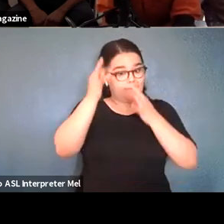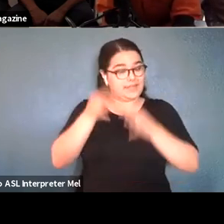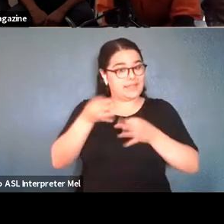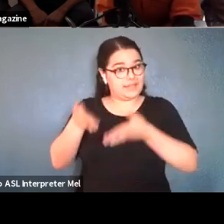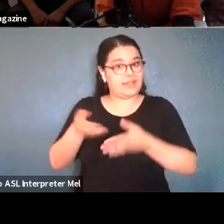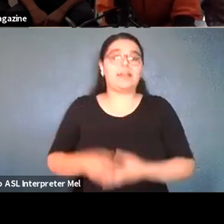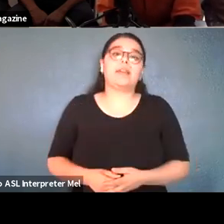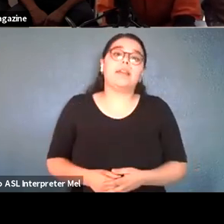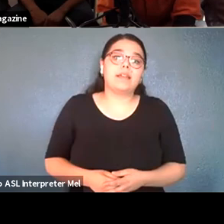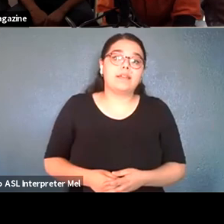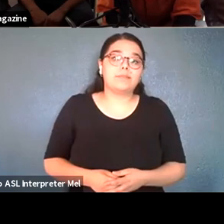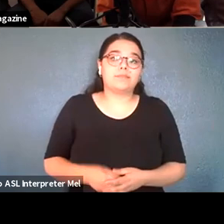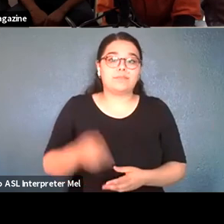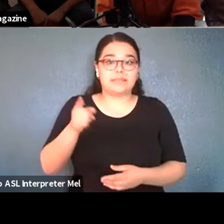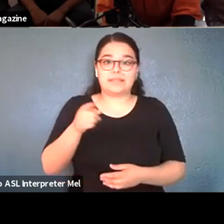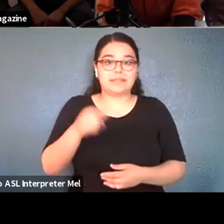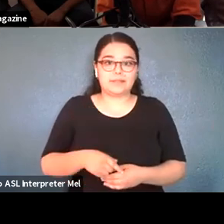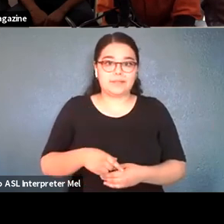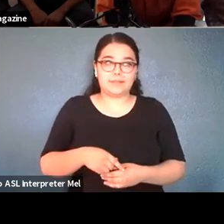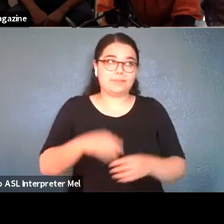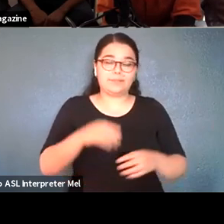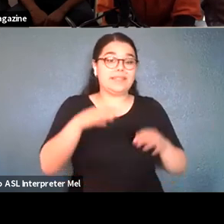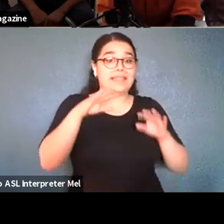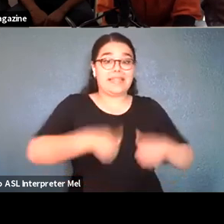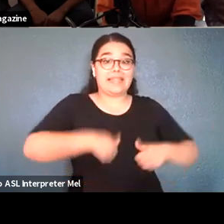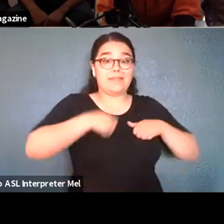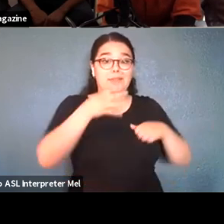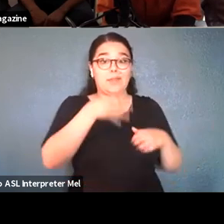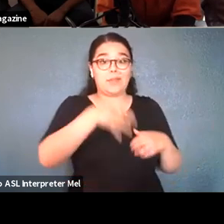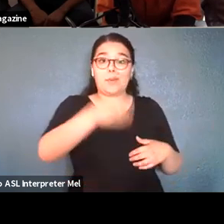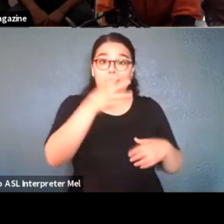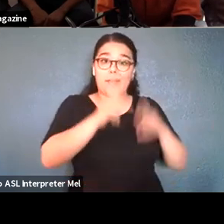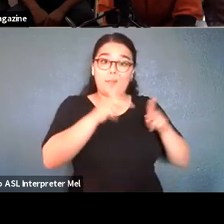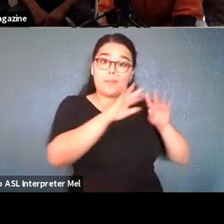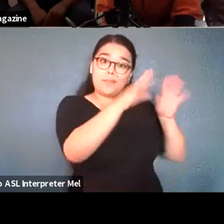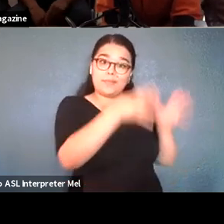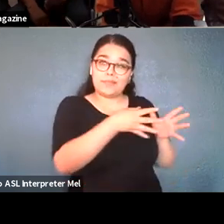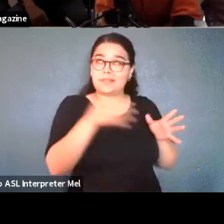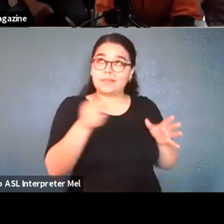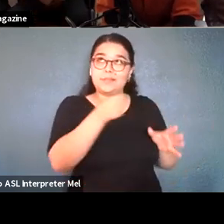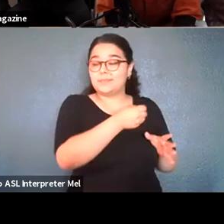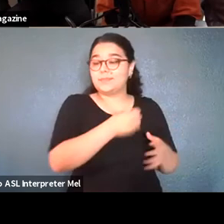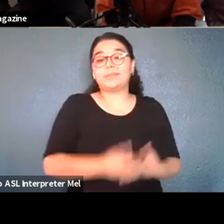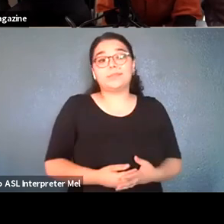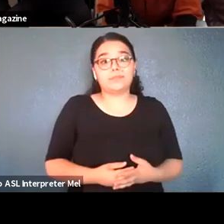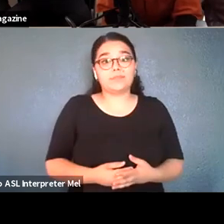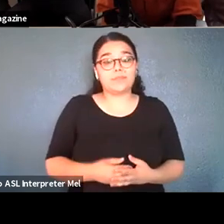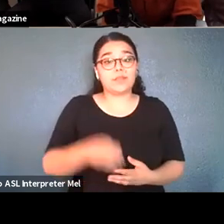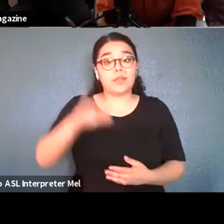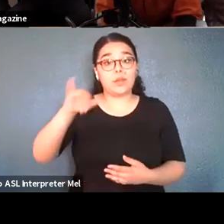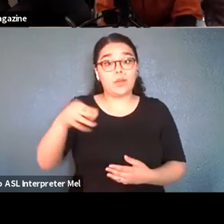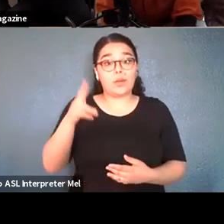other politrickster in the white people's house, that Julian Castro